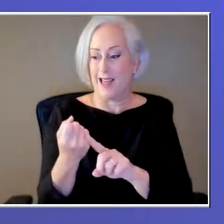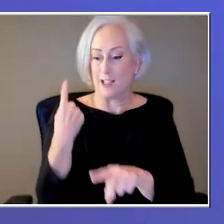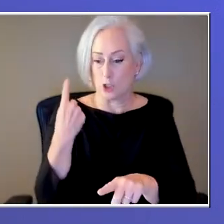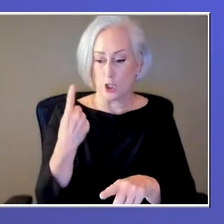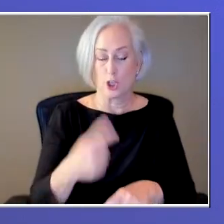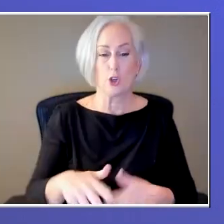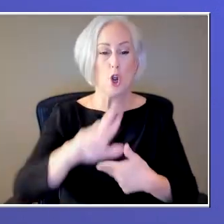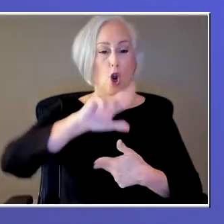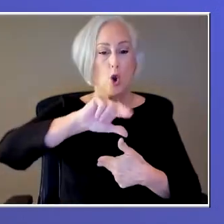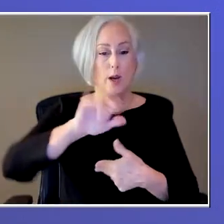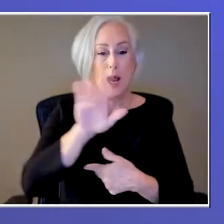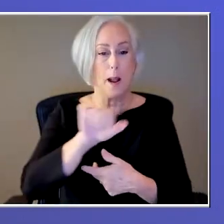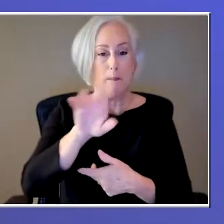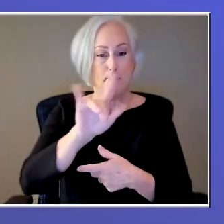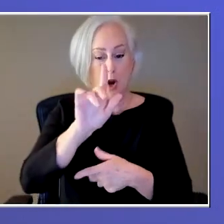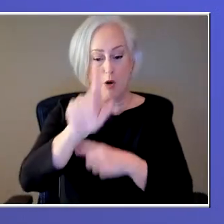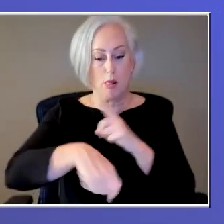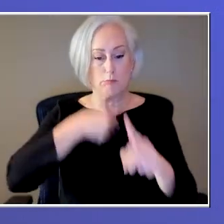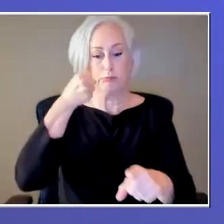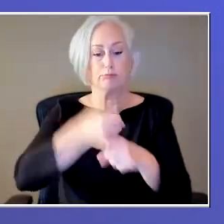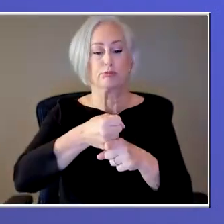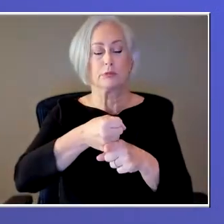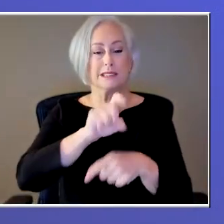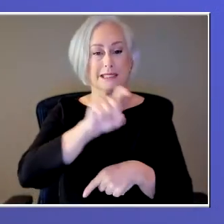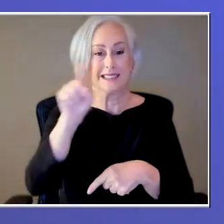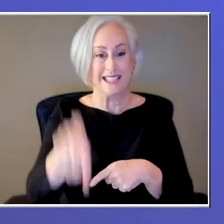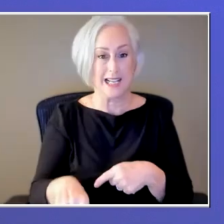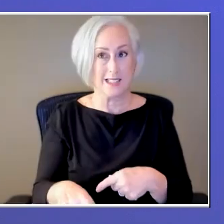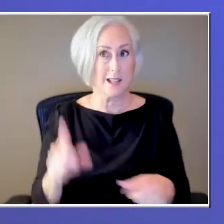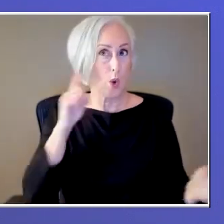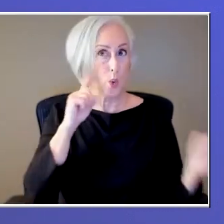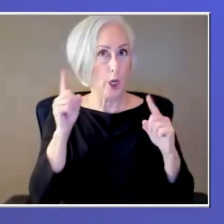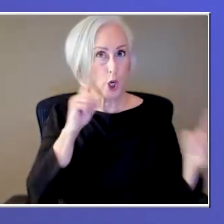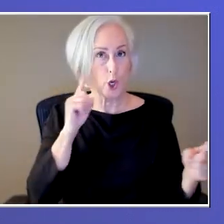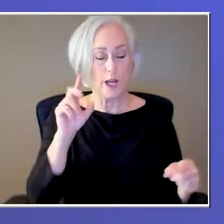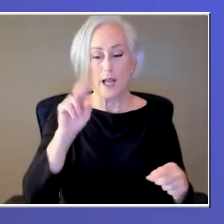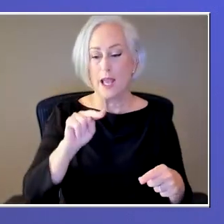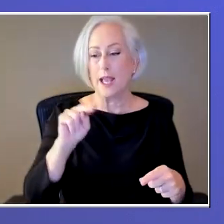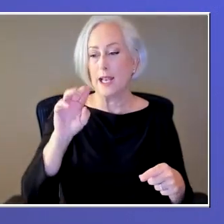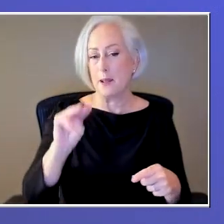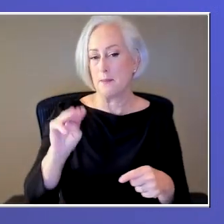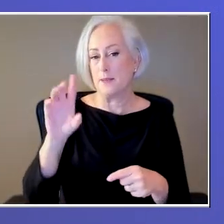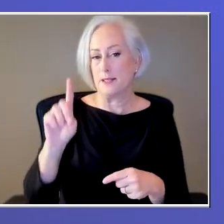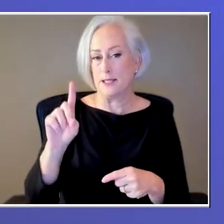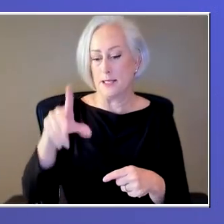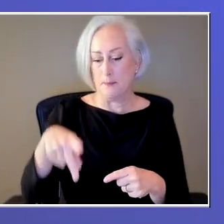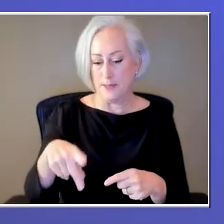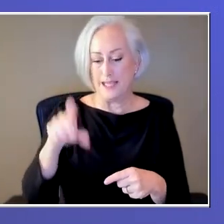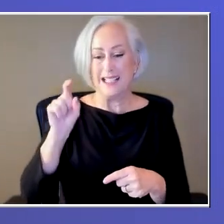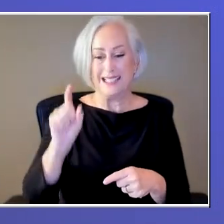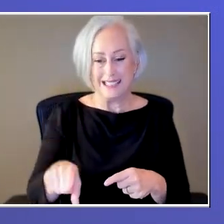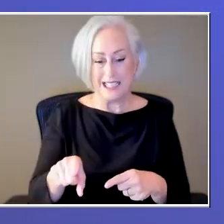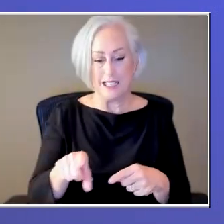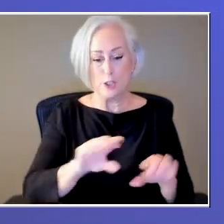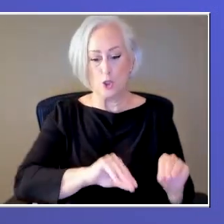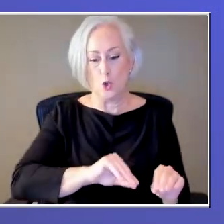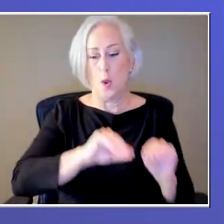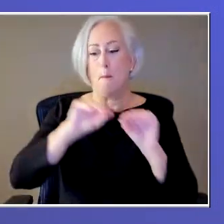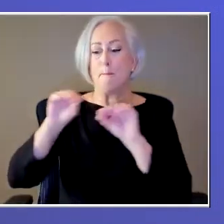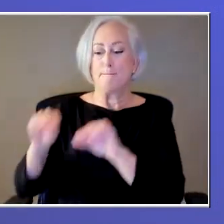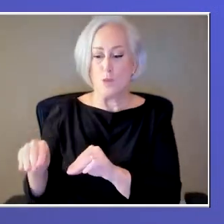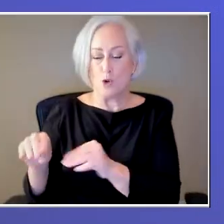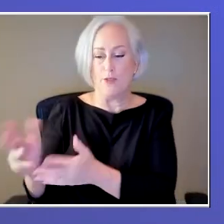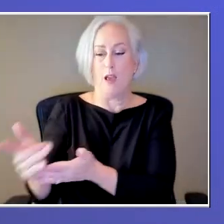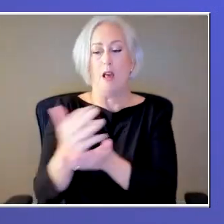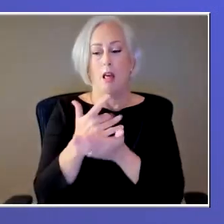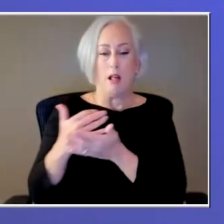Texas. We heard about this case from the NMDP that they urgently needed to move a harvest, and asking if our center could help out.